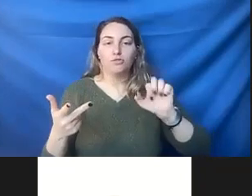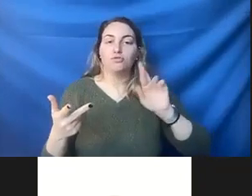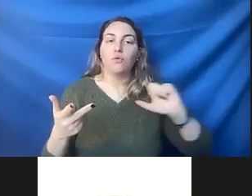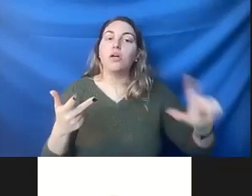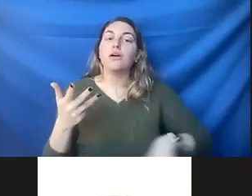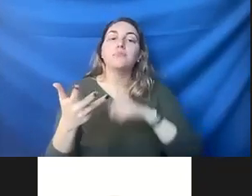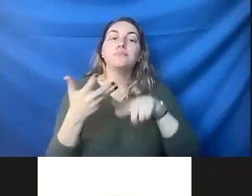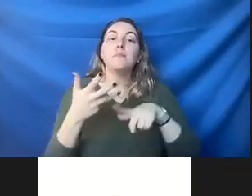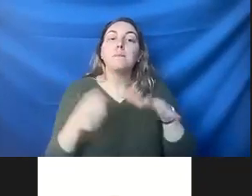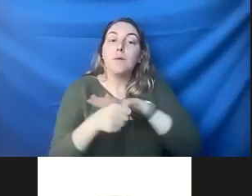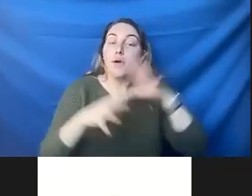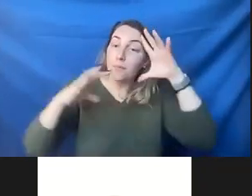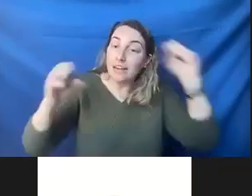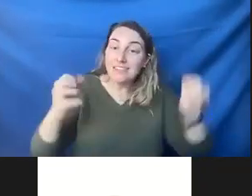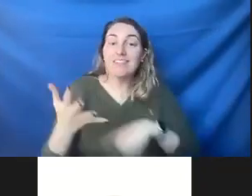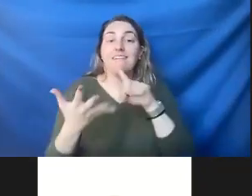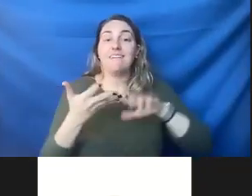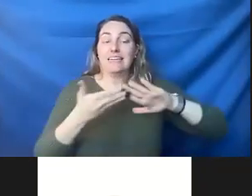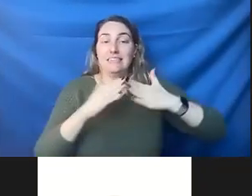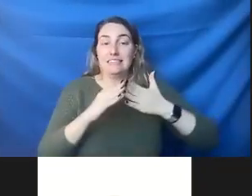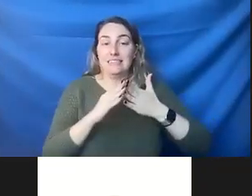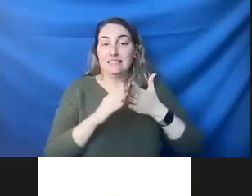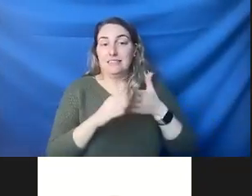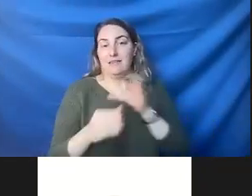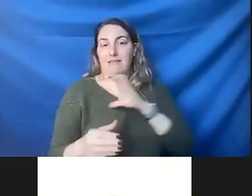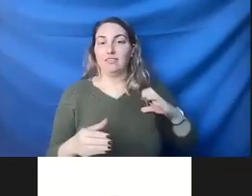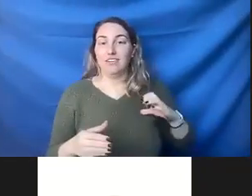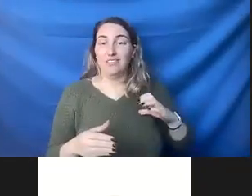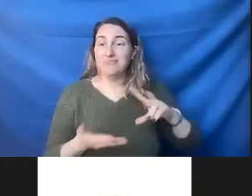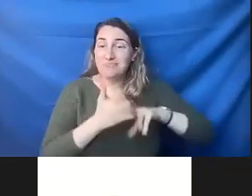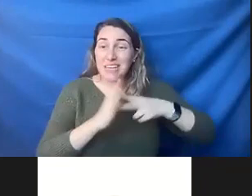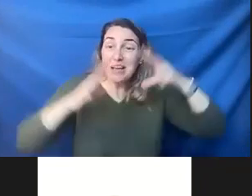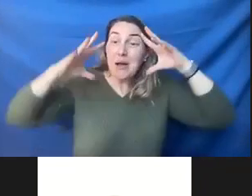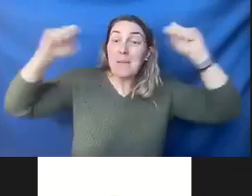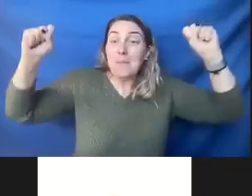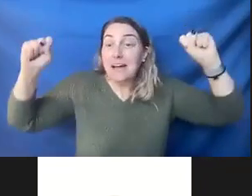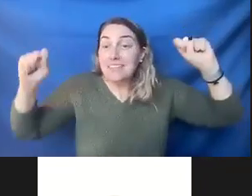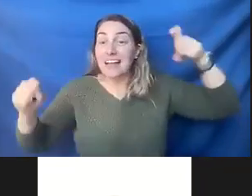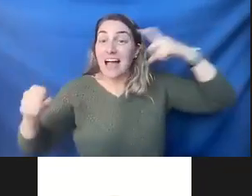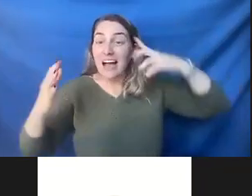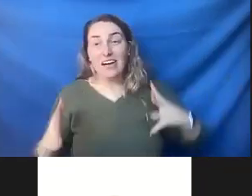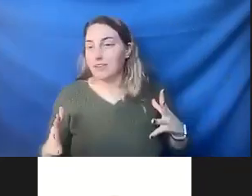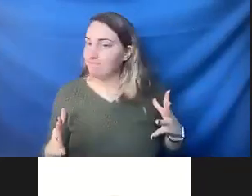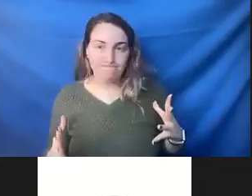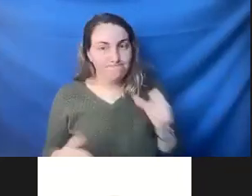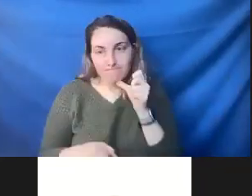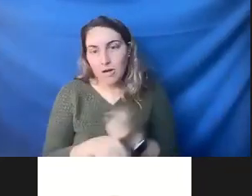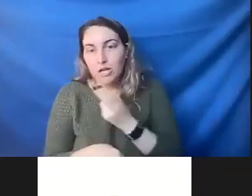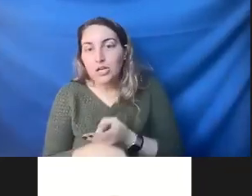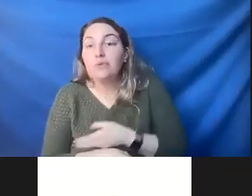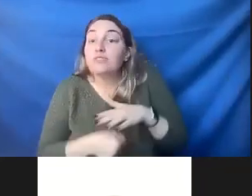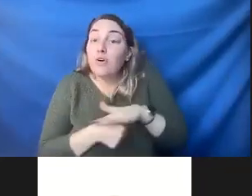it's not used for federal or state races like president, Congress, or governor. And it's not used in local races like district attorney